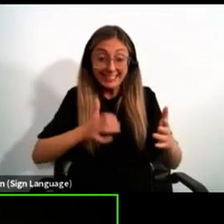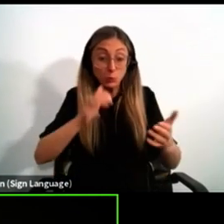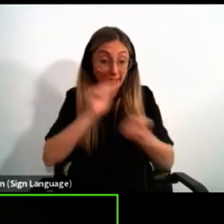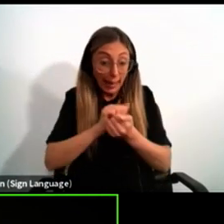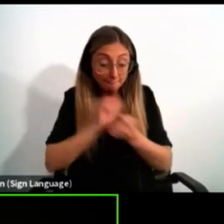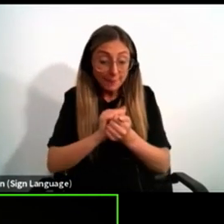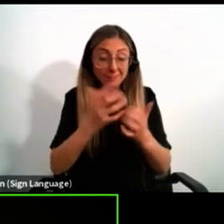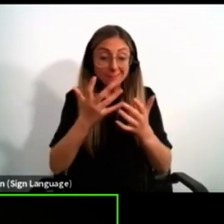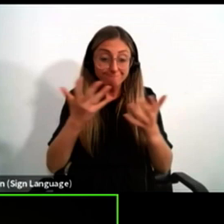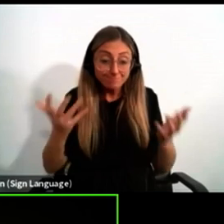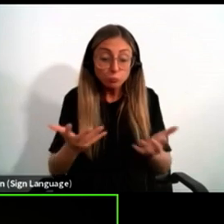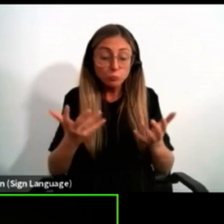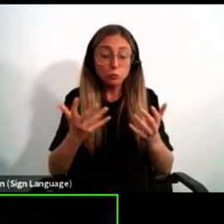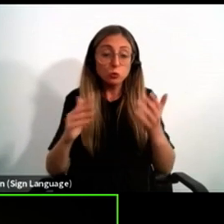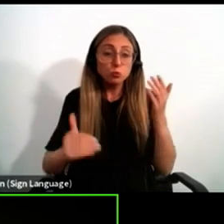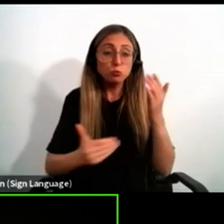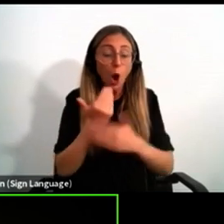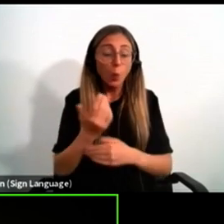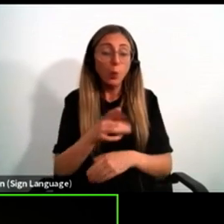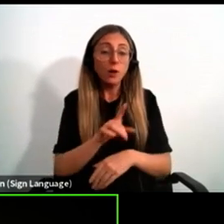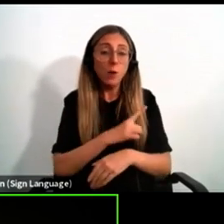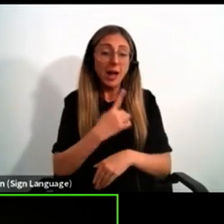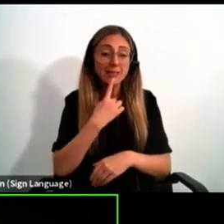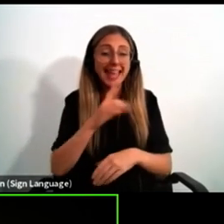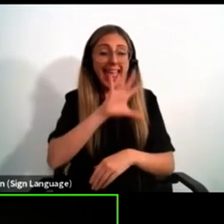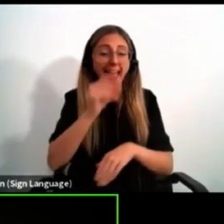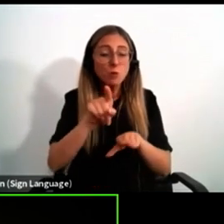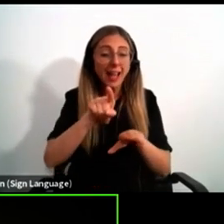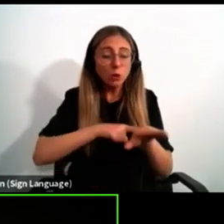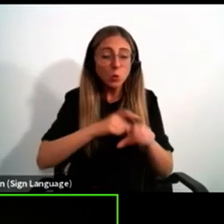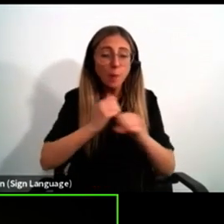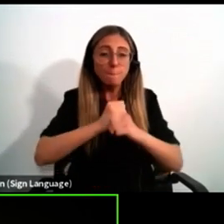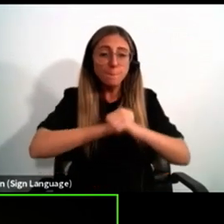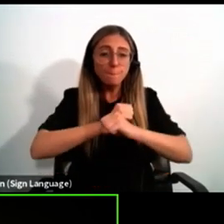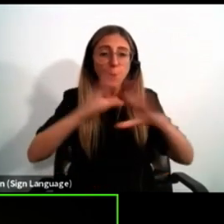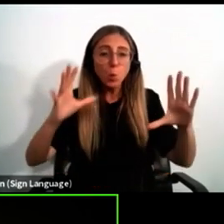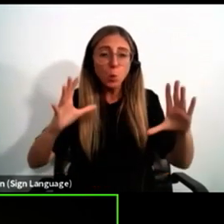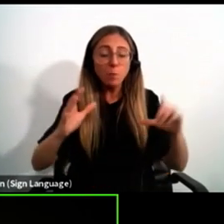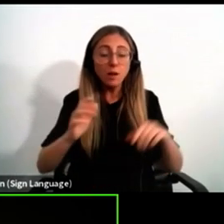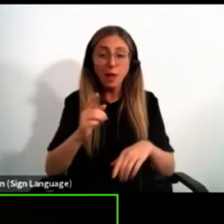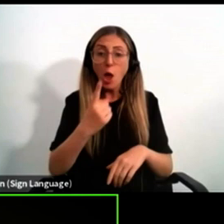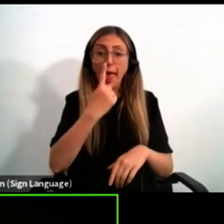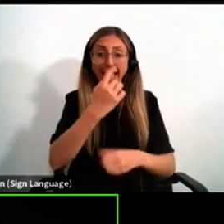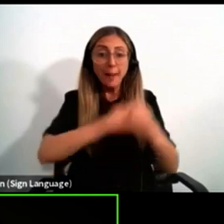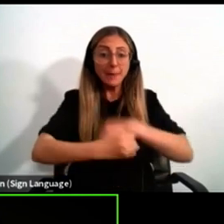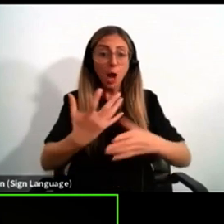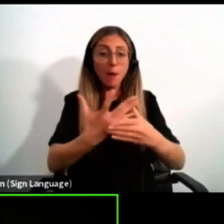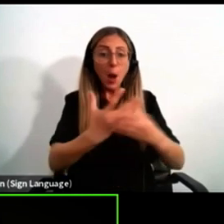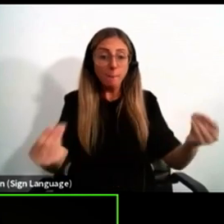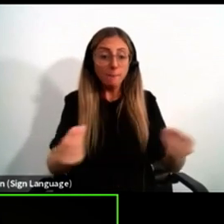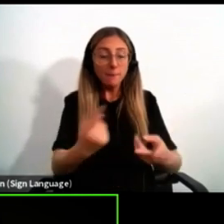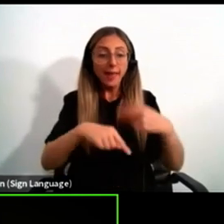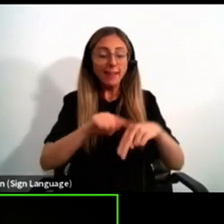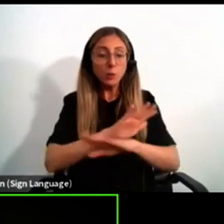leveraged. Because I keep saying we talk about Africa youth as being a boom, but you know, it can become a bane if you do not handle it